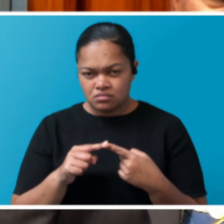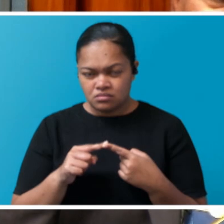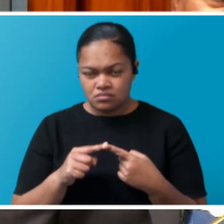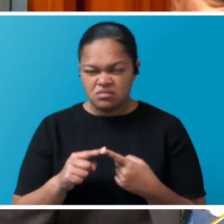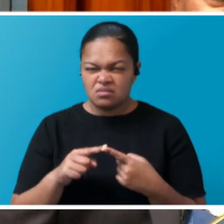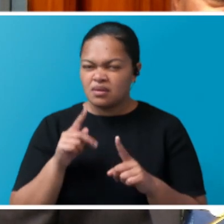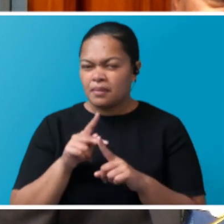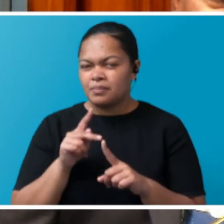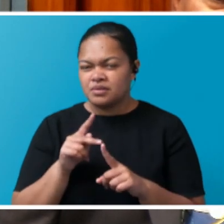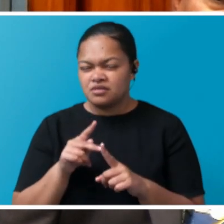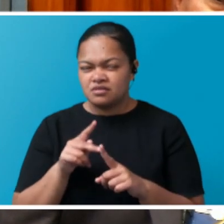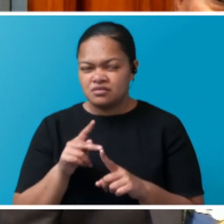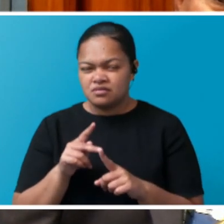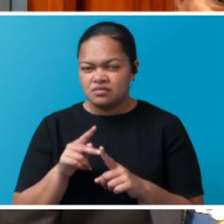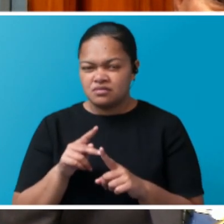purpose of having these